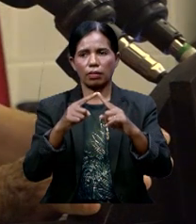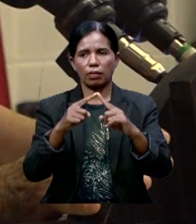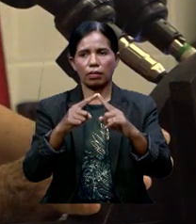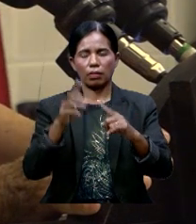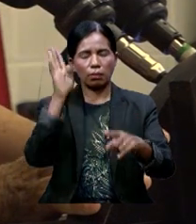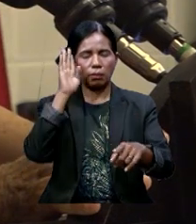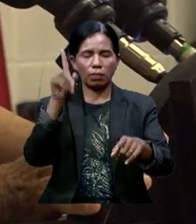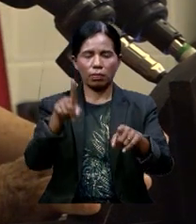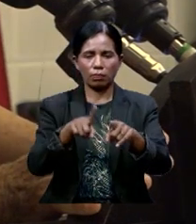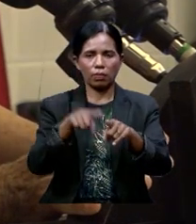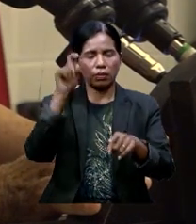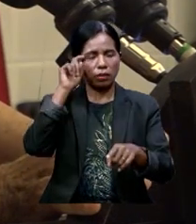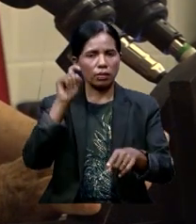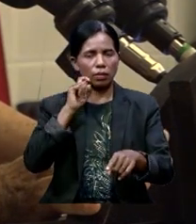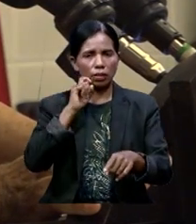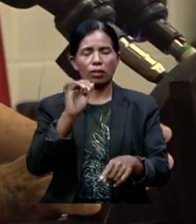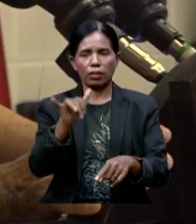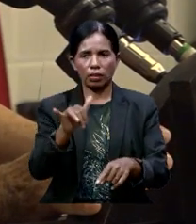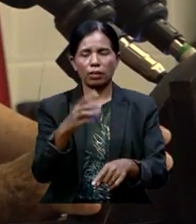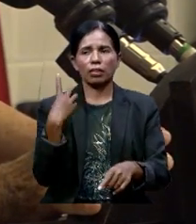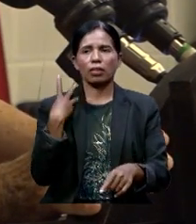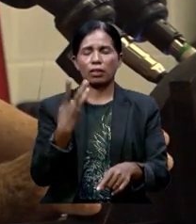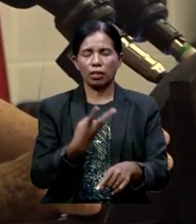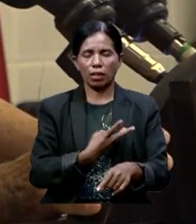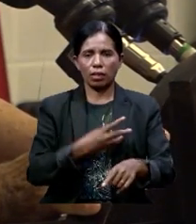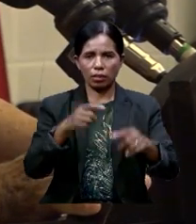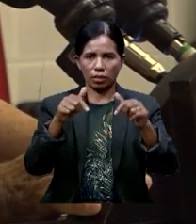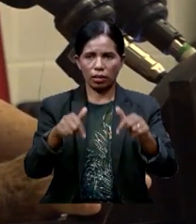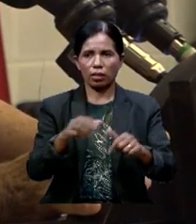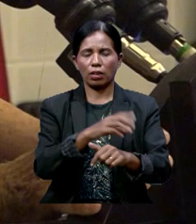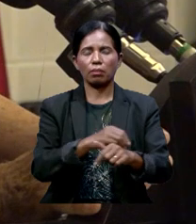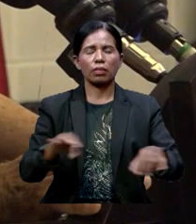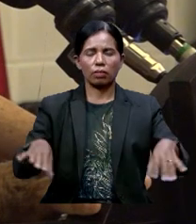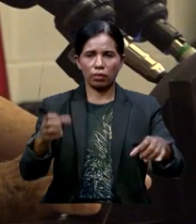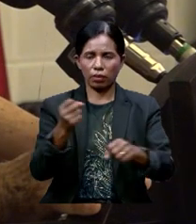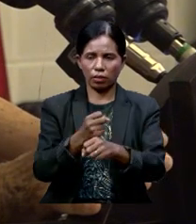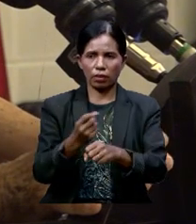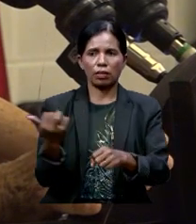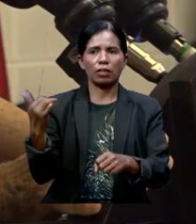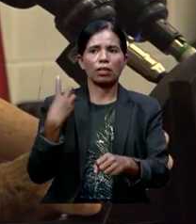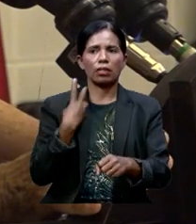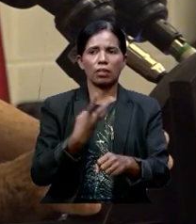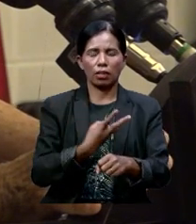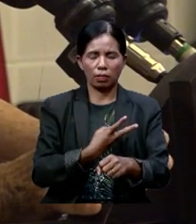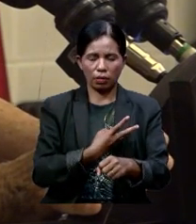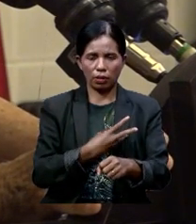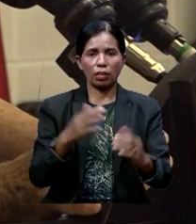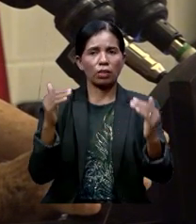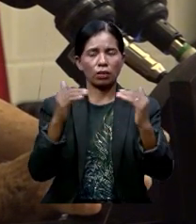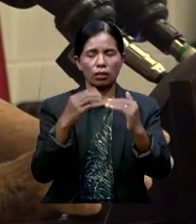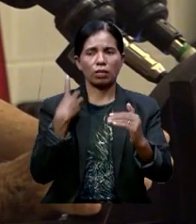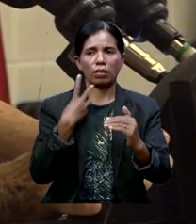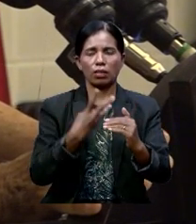Mambot Shanan, yes, with his extraordinary magnanimity,